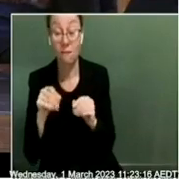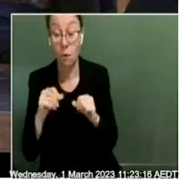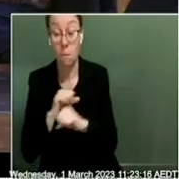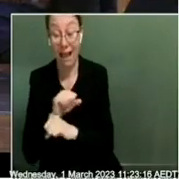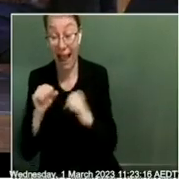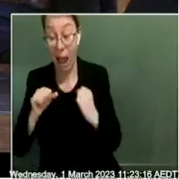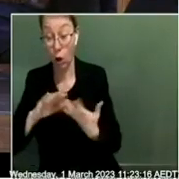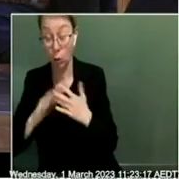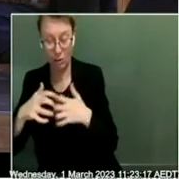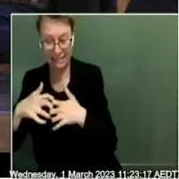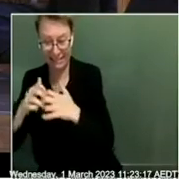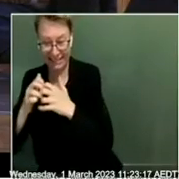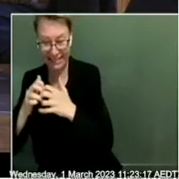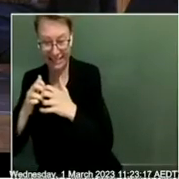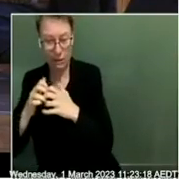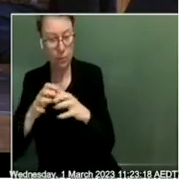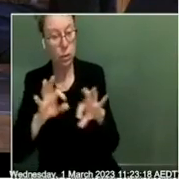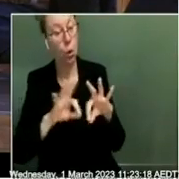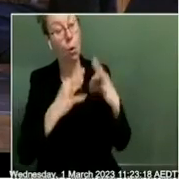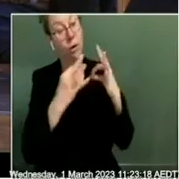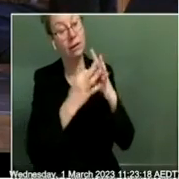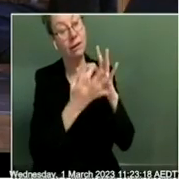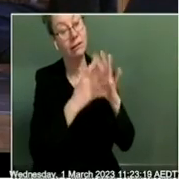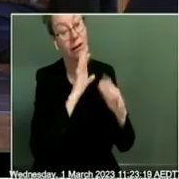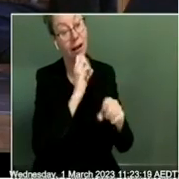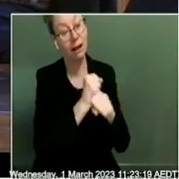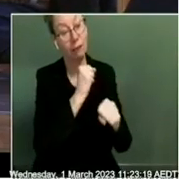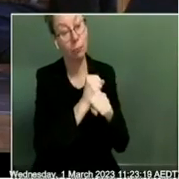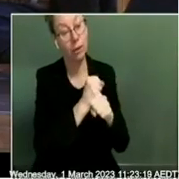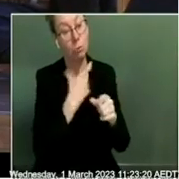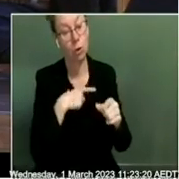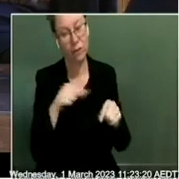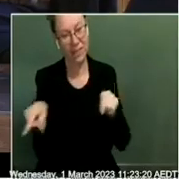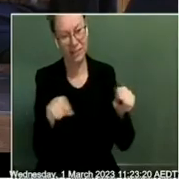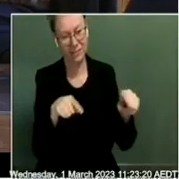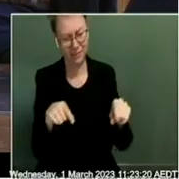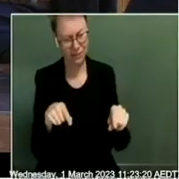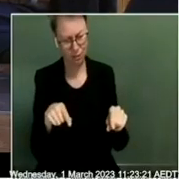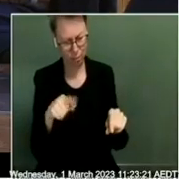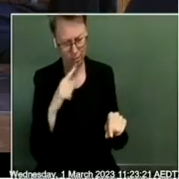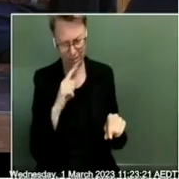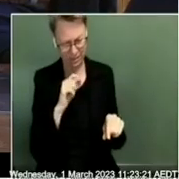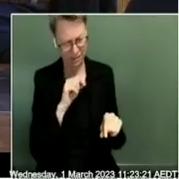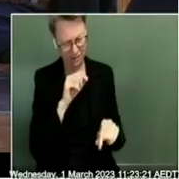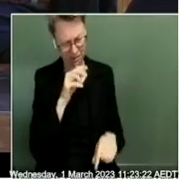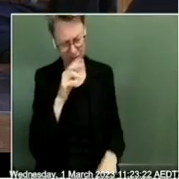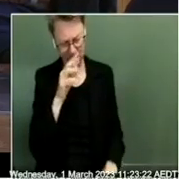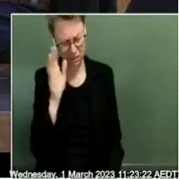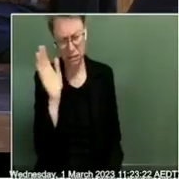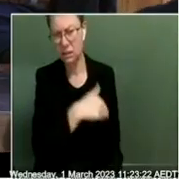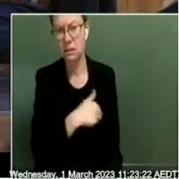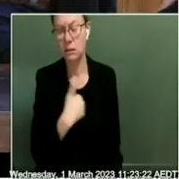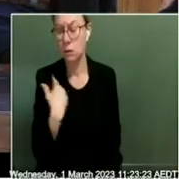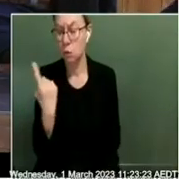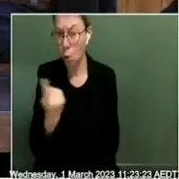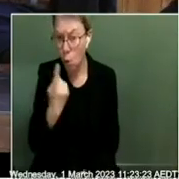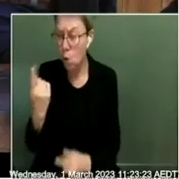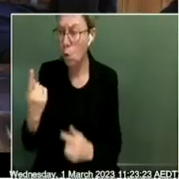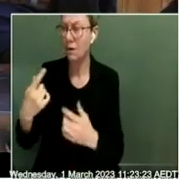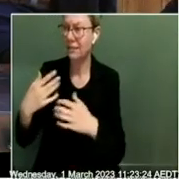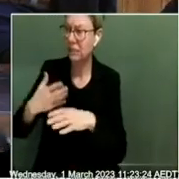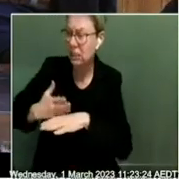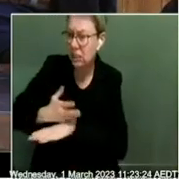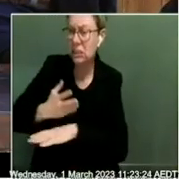Do not desecrate or disrespect them. Because it was Mum and the elders who got